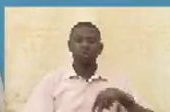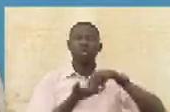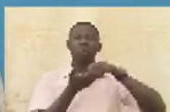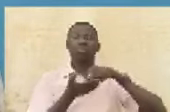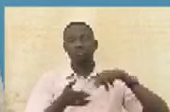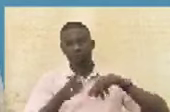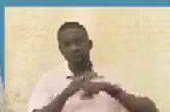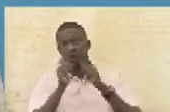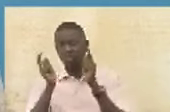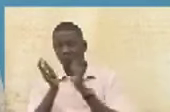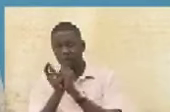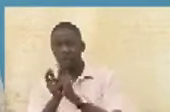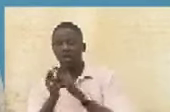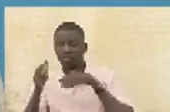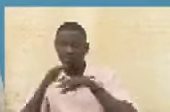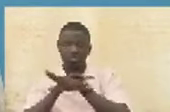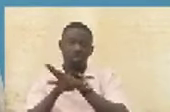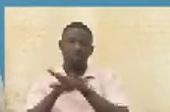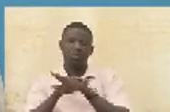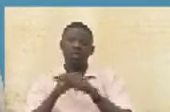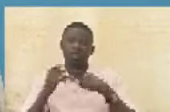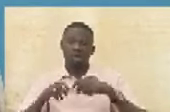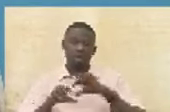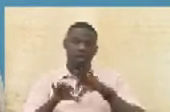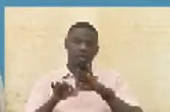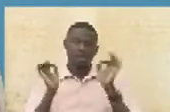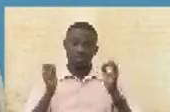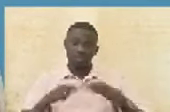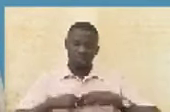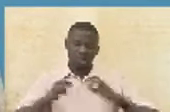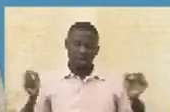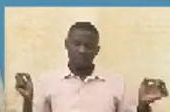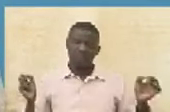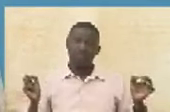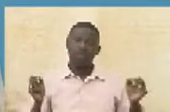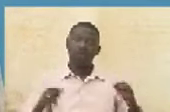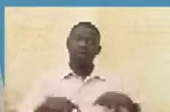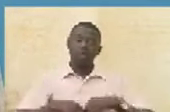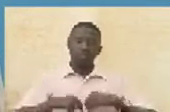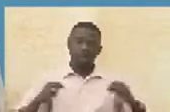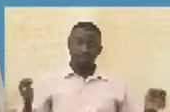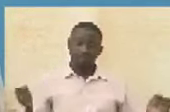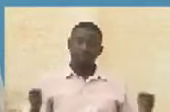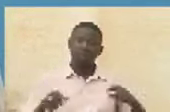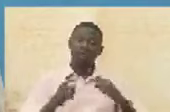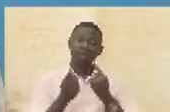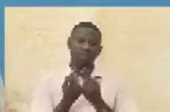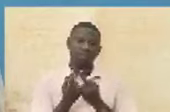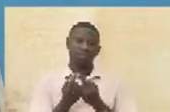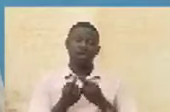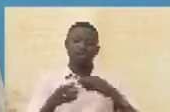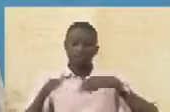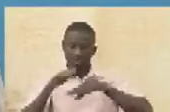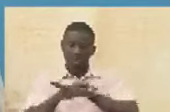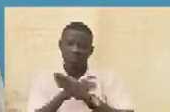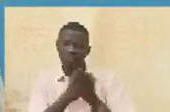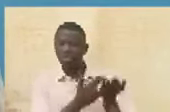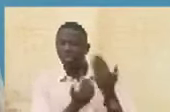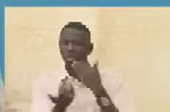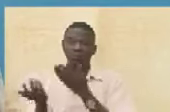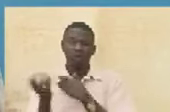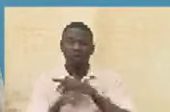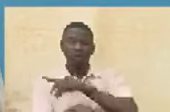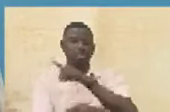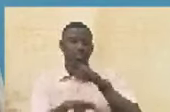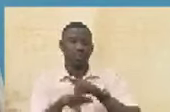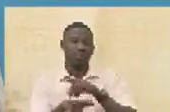ye mari wura they will take you to take off your clothes ye tara ya bathroom ngon you go after them into